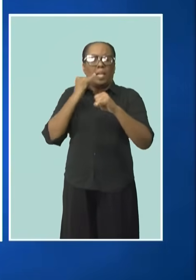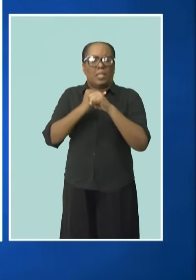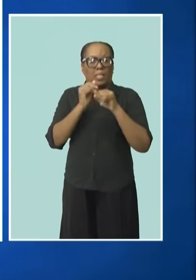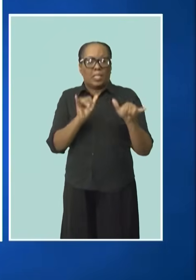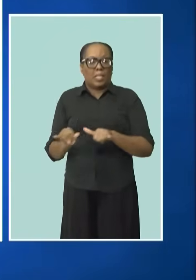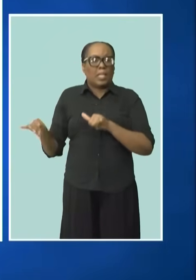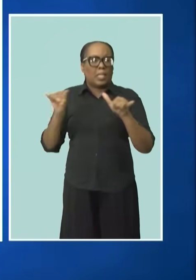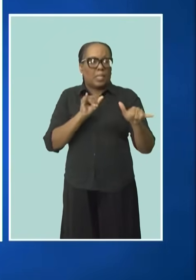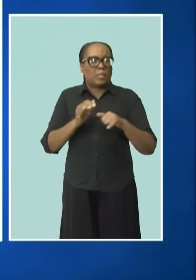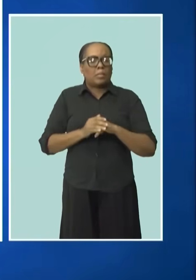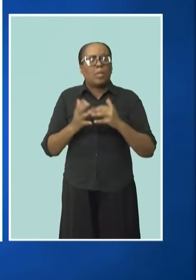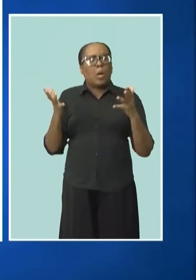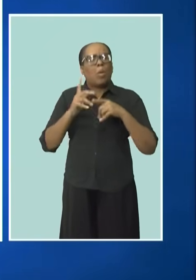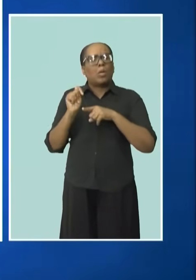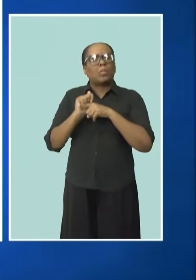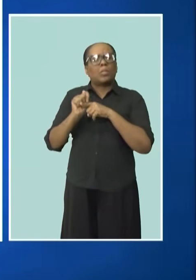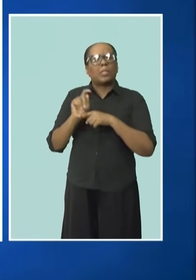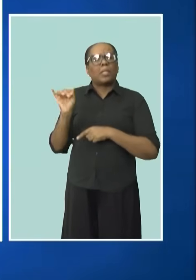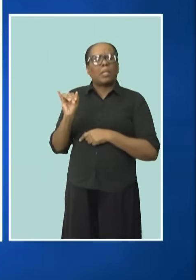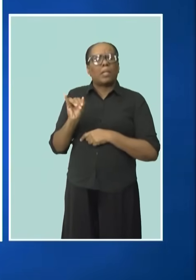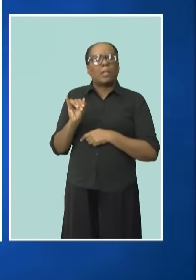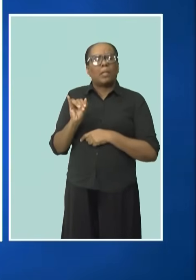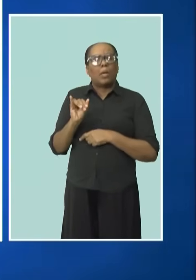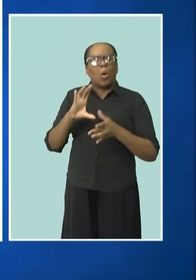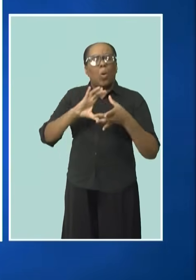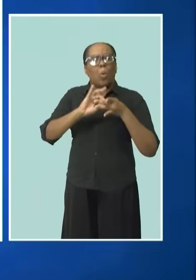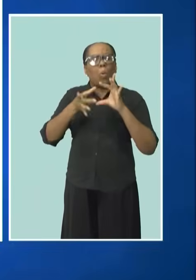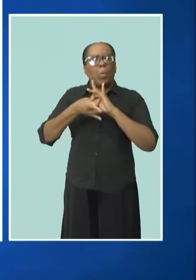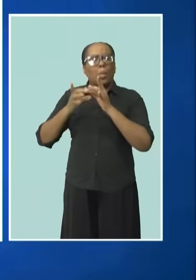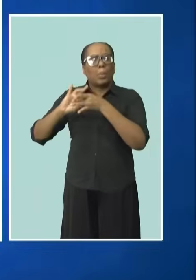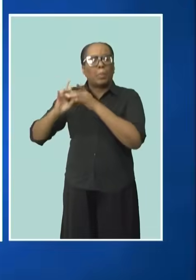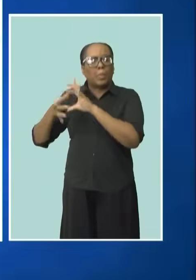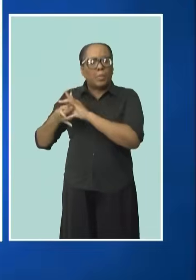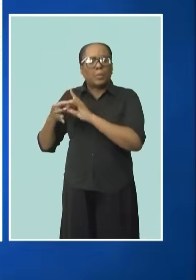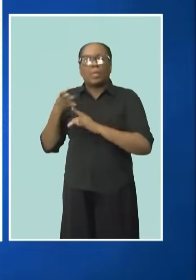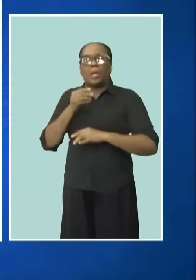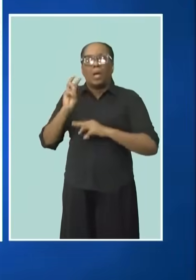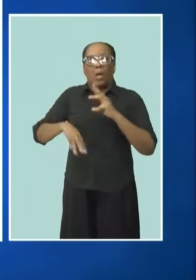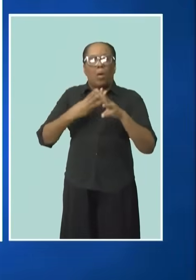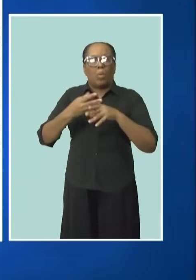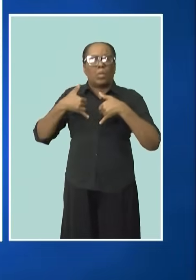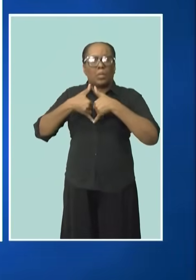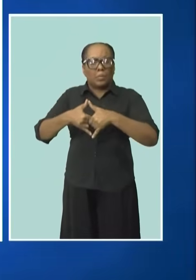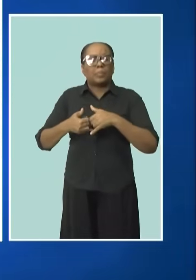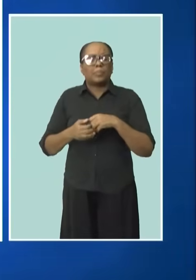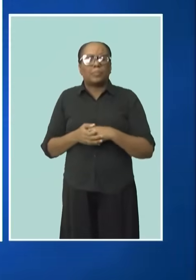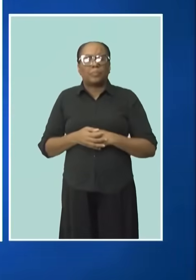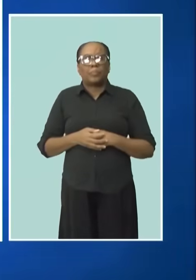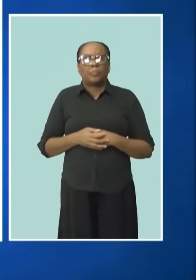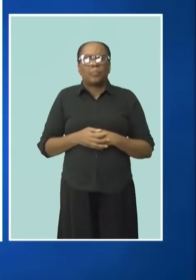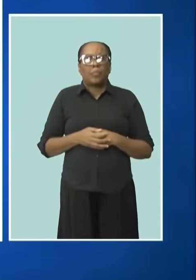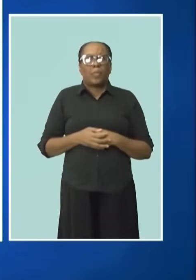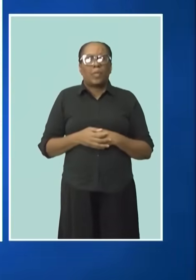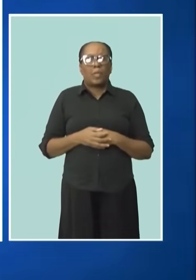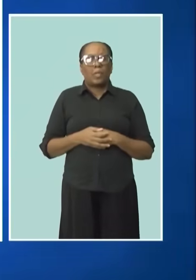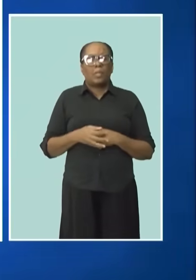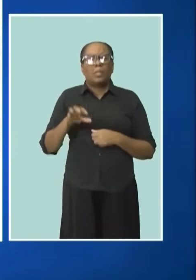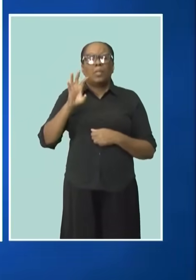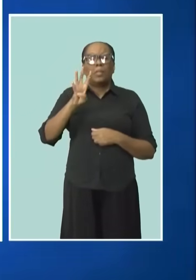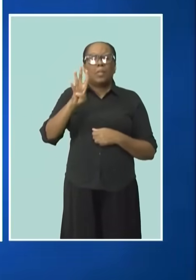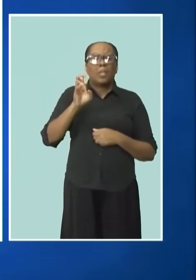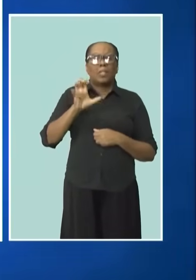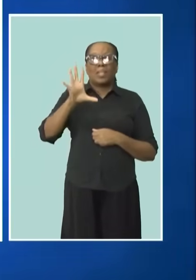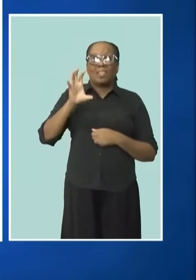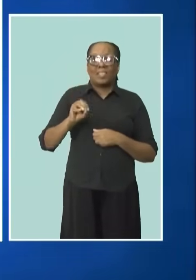as the Olympics model. Walcott says there was a tremendous response to a call for volunteers, with 450